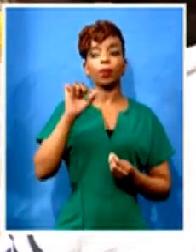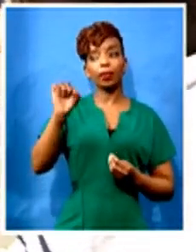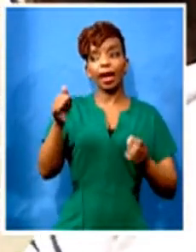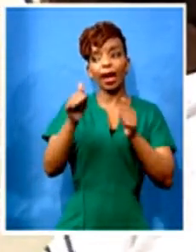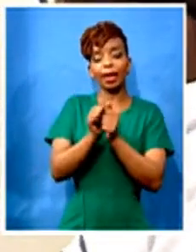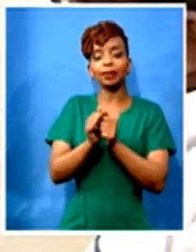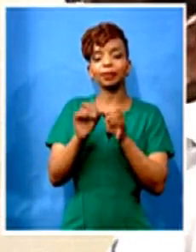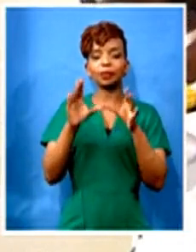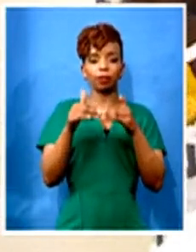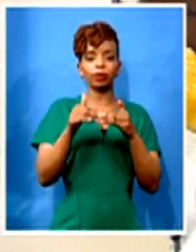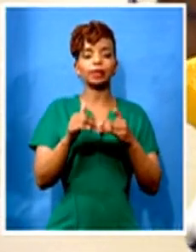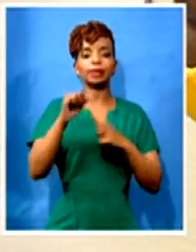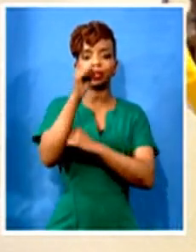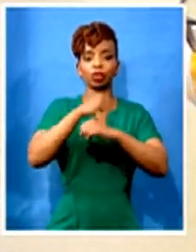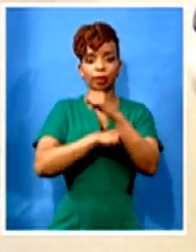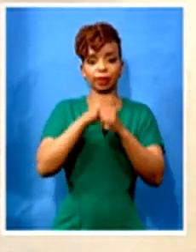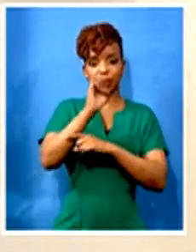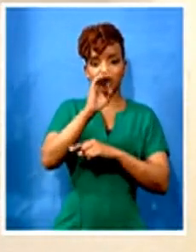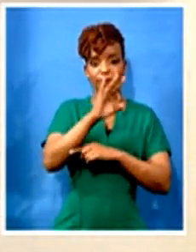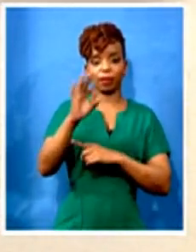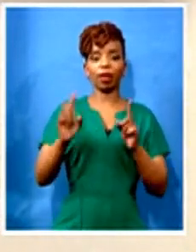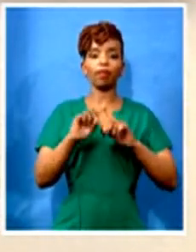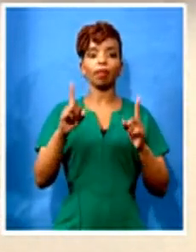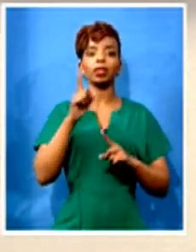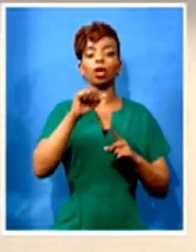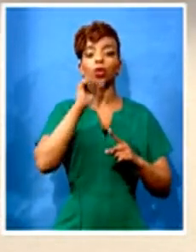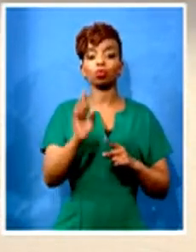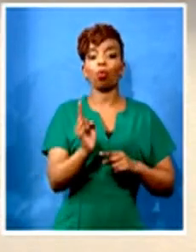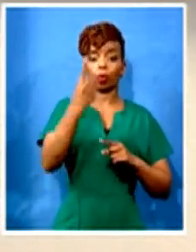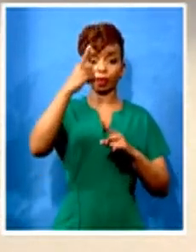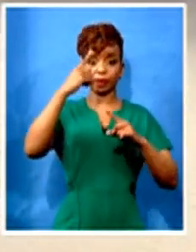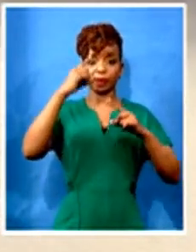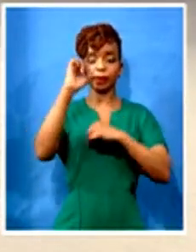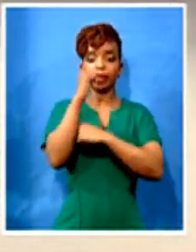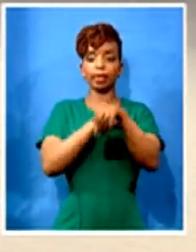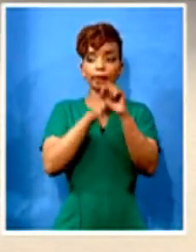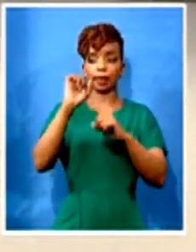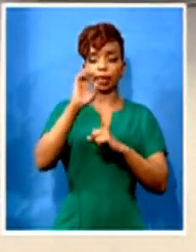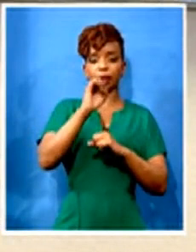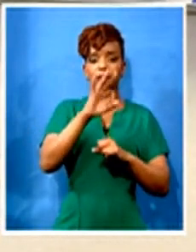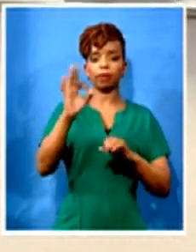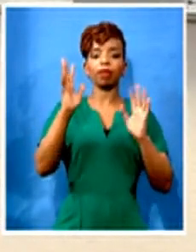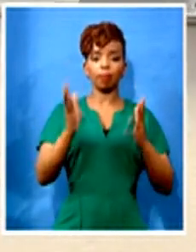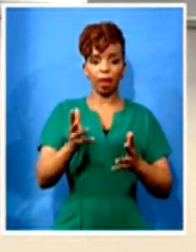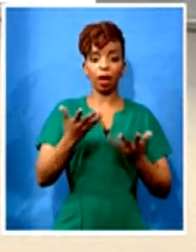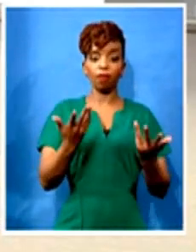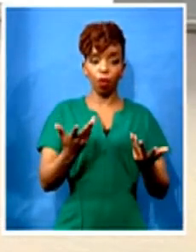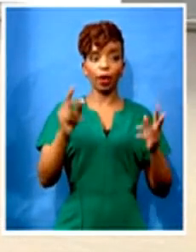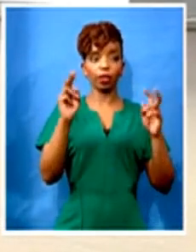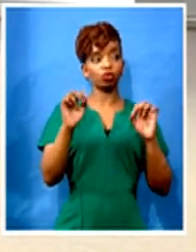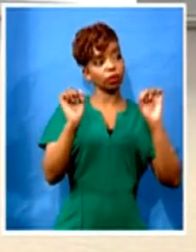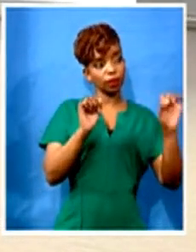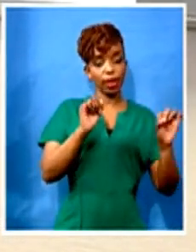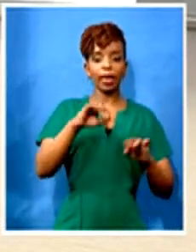not mutually exclusively only to the EFF structures on the issues of Zimbabwe. and issues of other countries where we have to